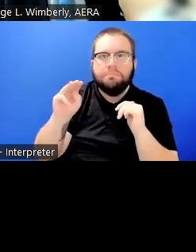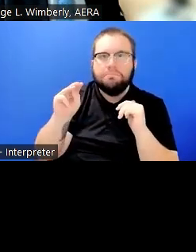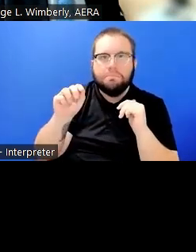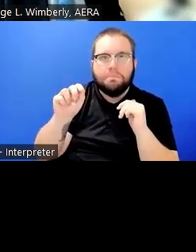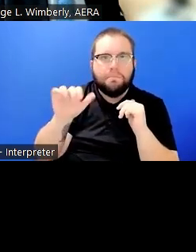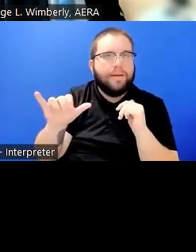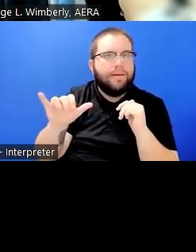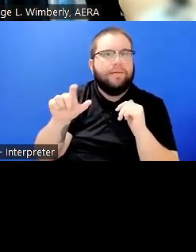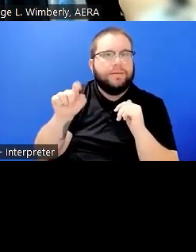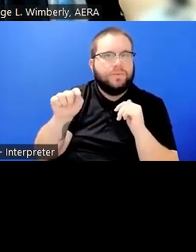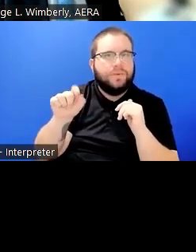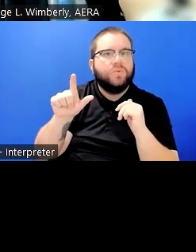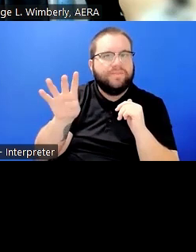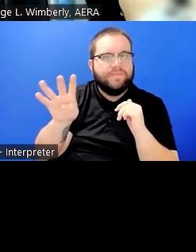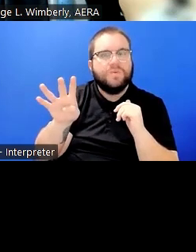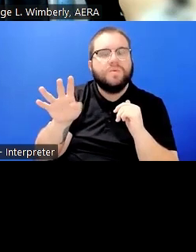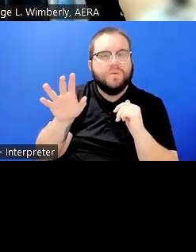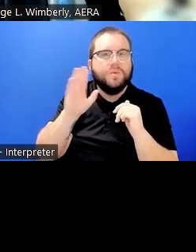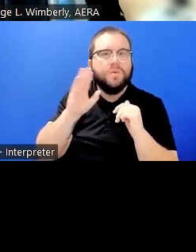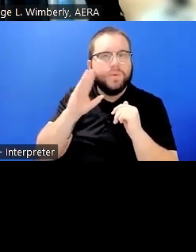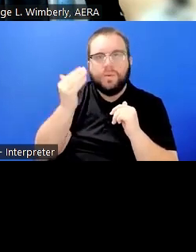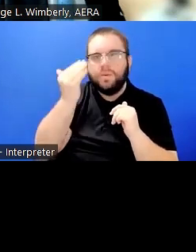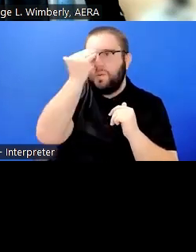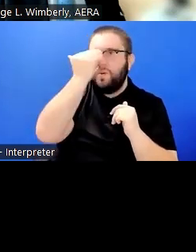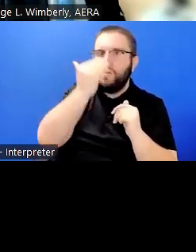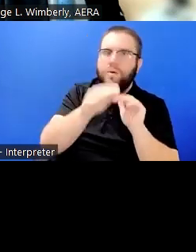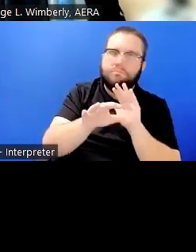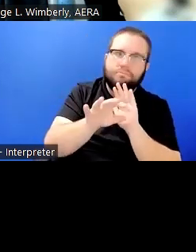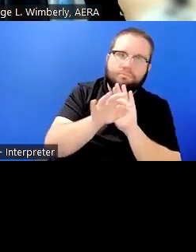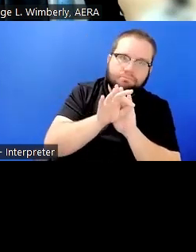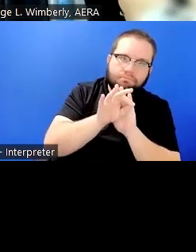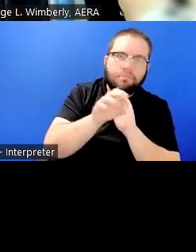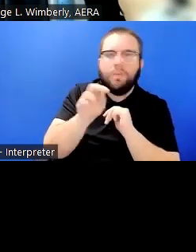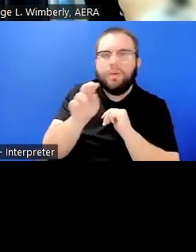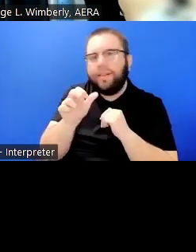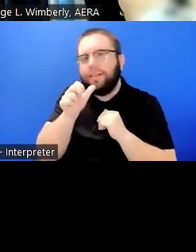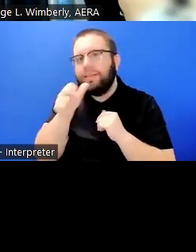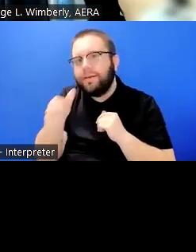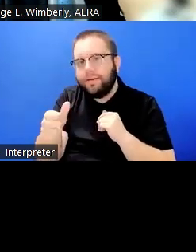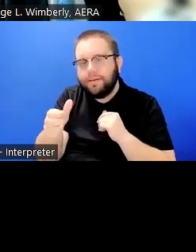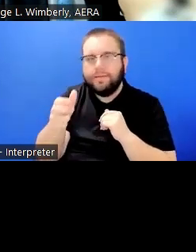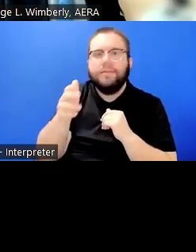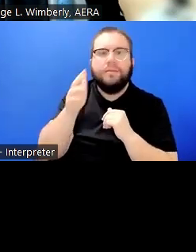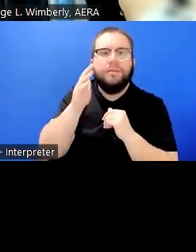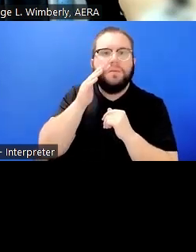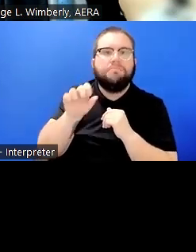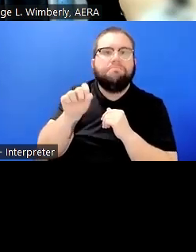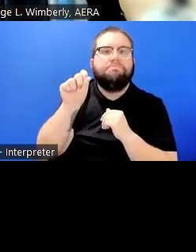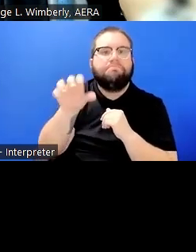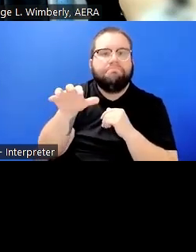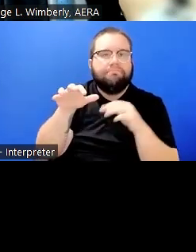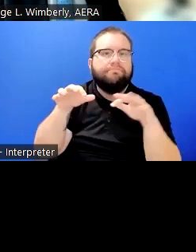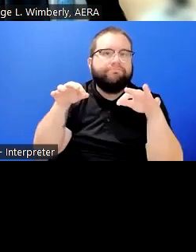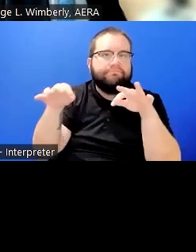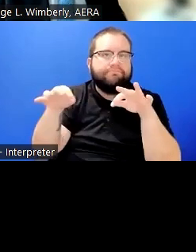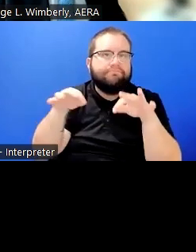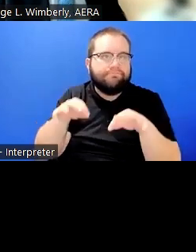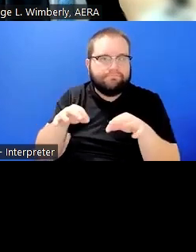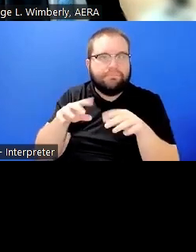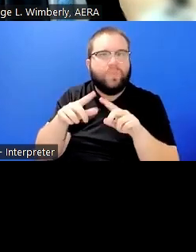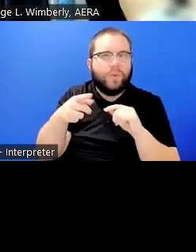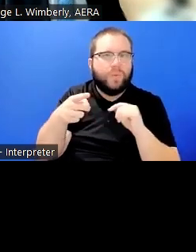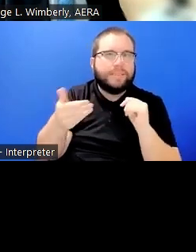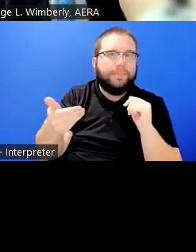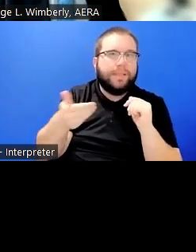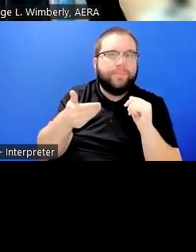2024. So, and that's all will be spelled out even in the message you receive once you submit. You can start your